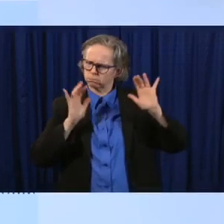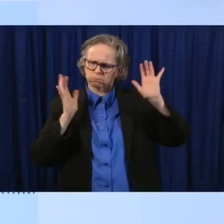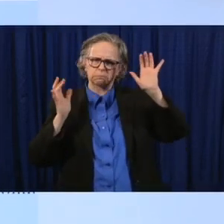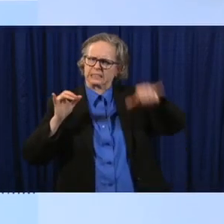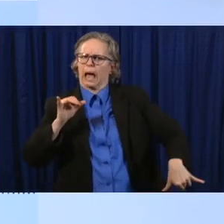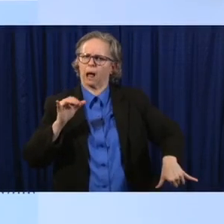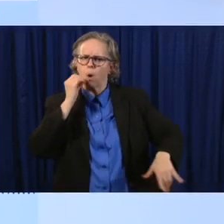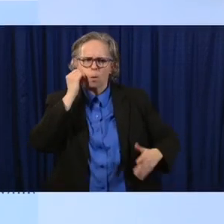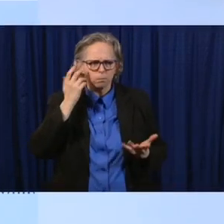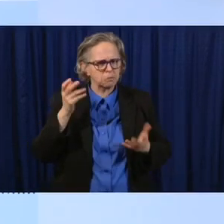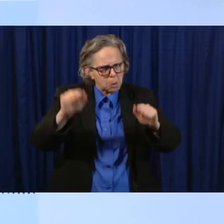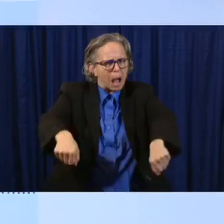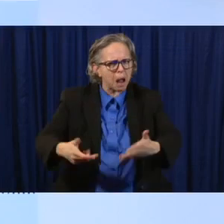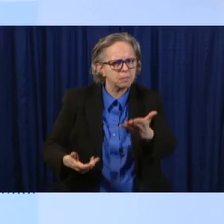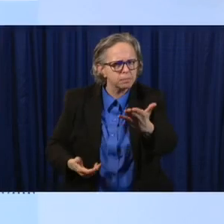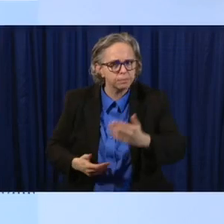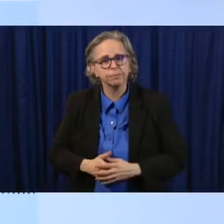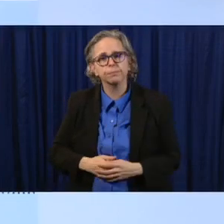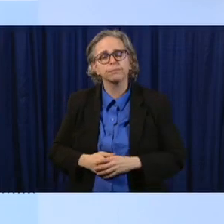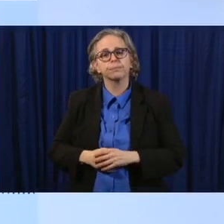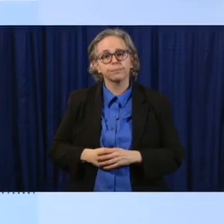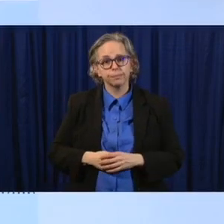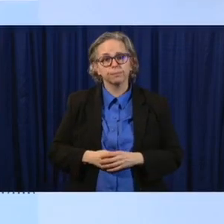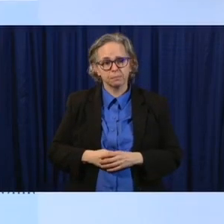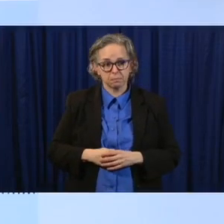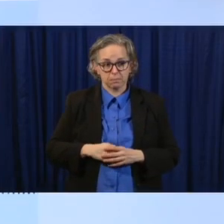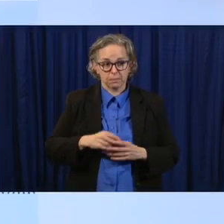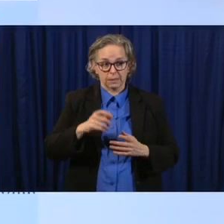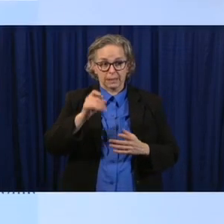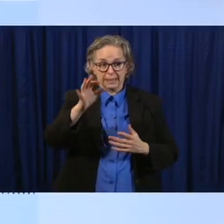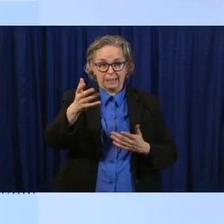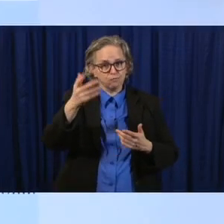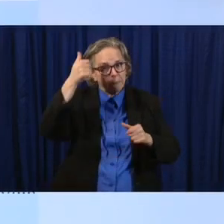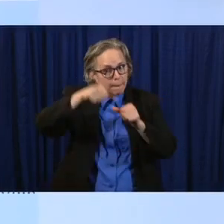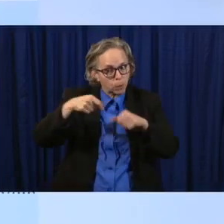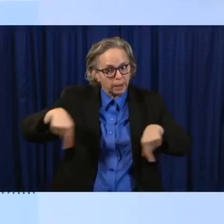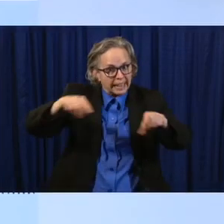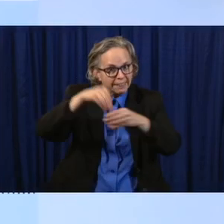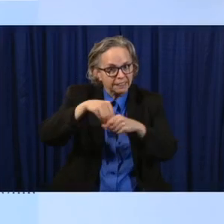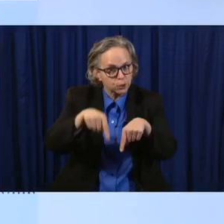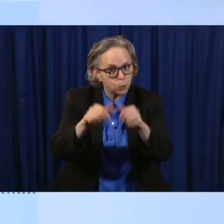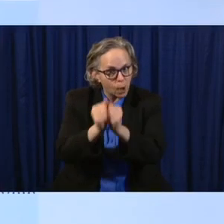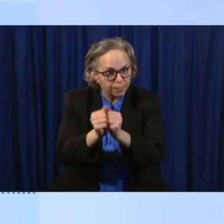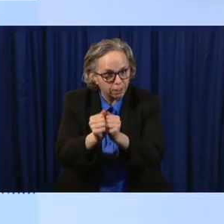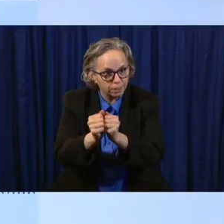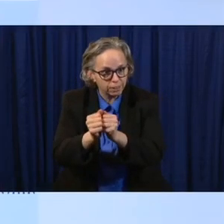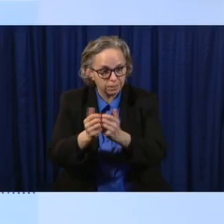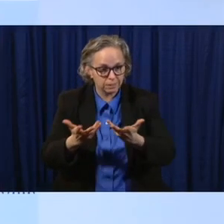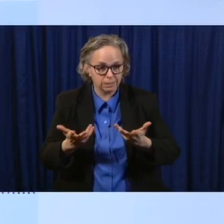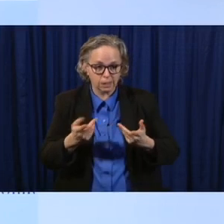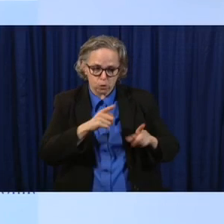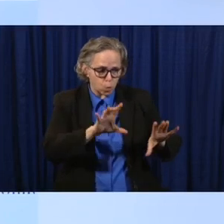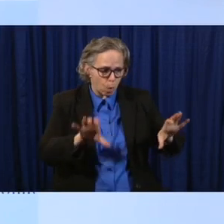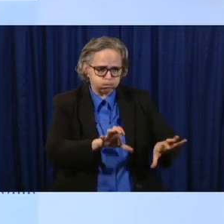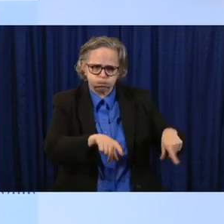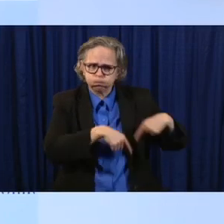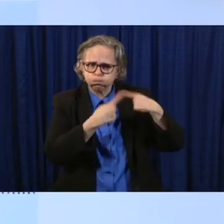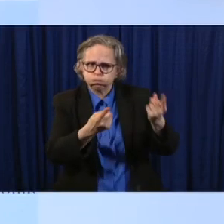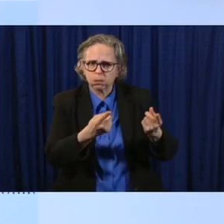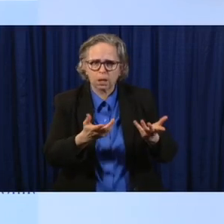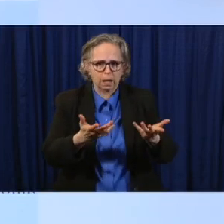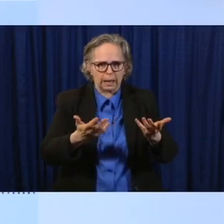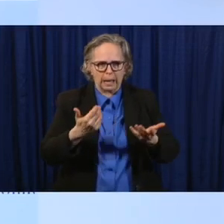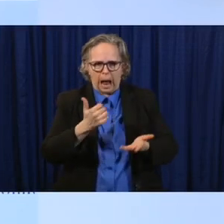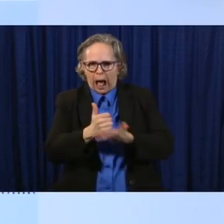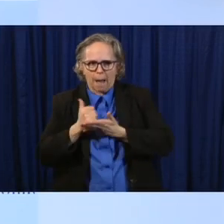Again, we are all in this together, and what they do is going to allow us to move forward quicker as far as the